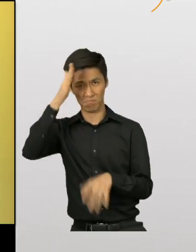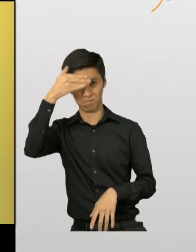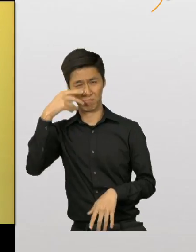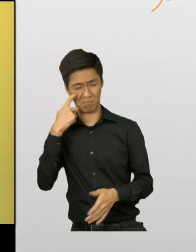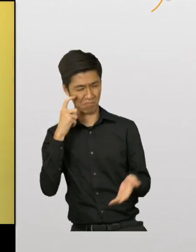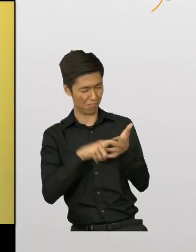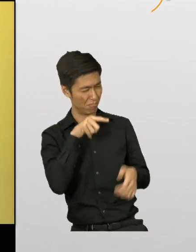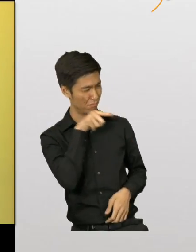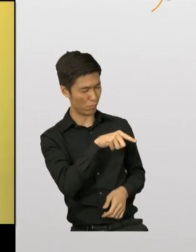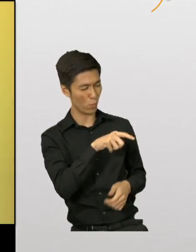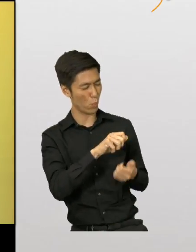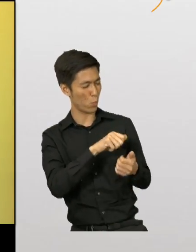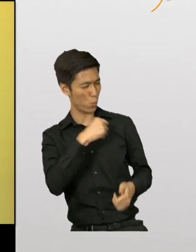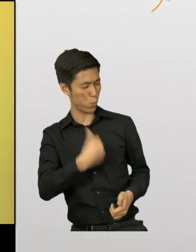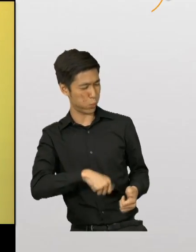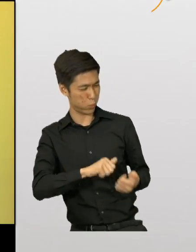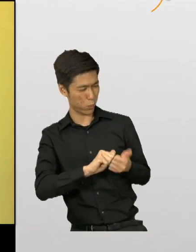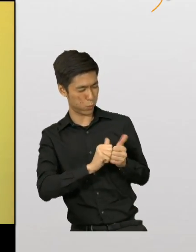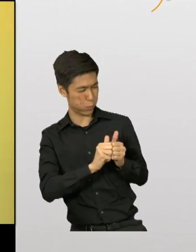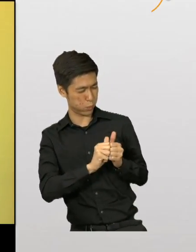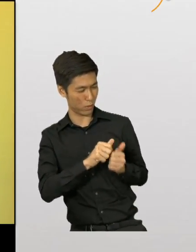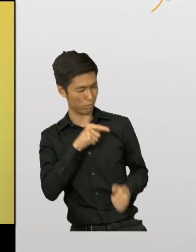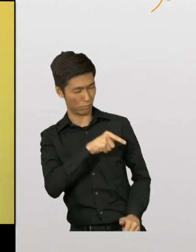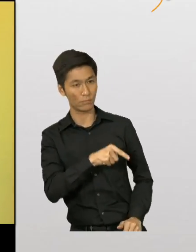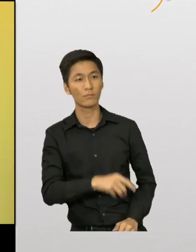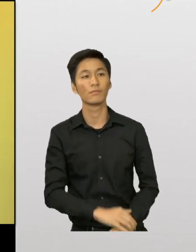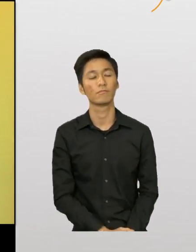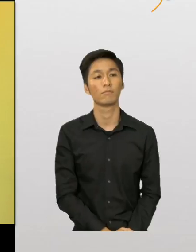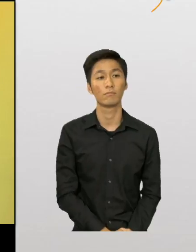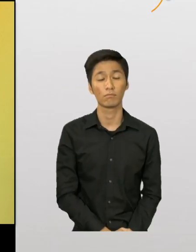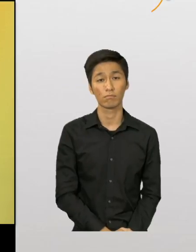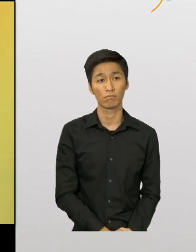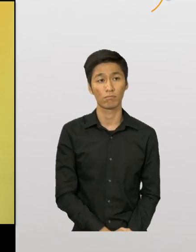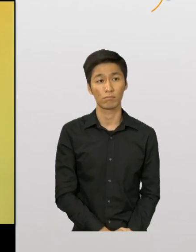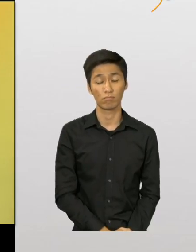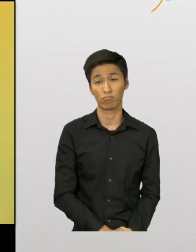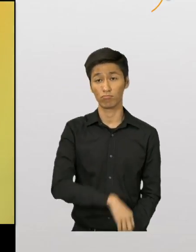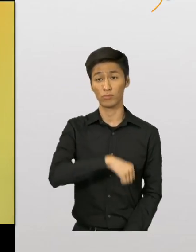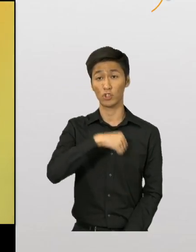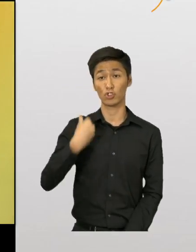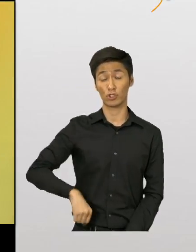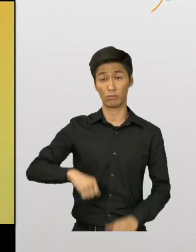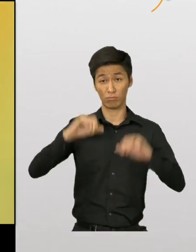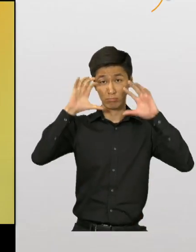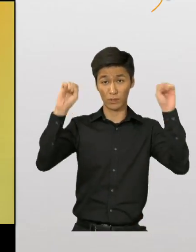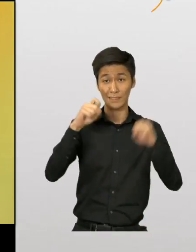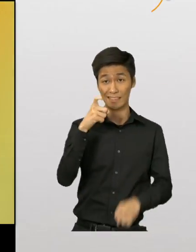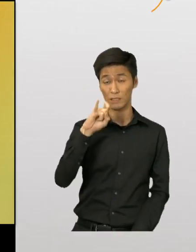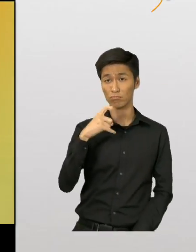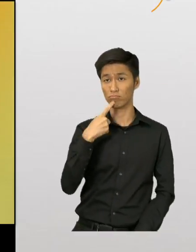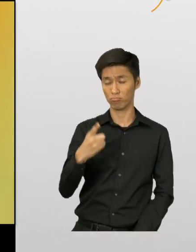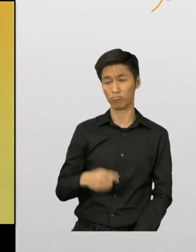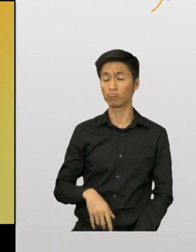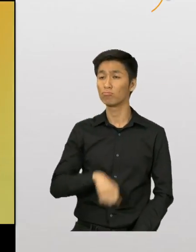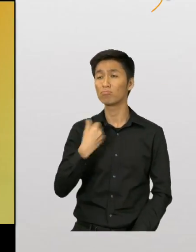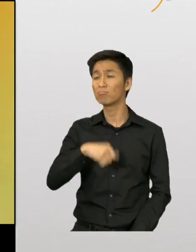as America's strategic competitor. And President Xi Jinping has warned that China will punch